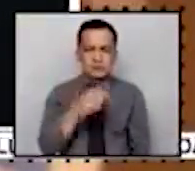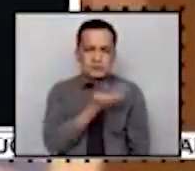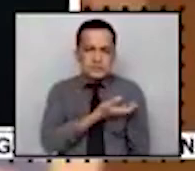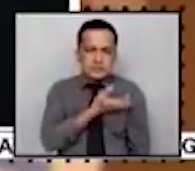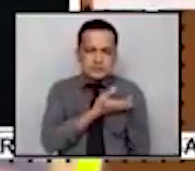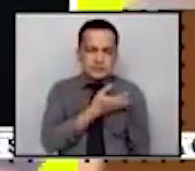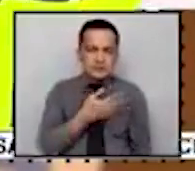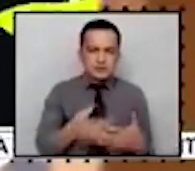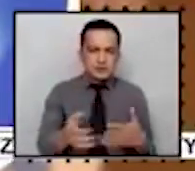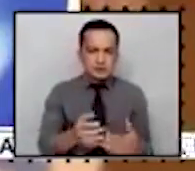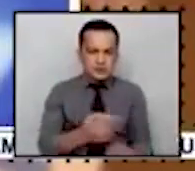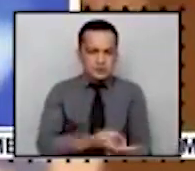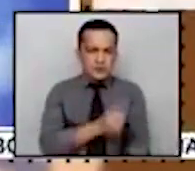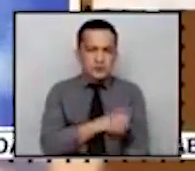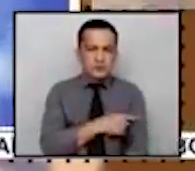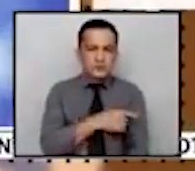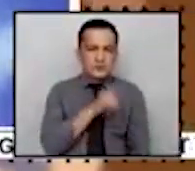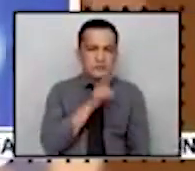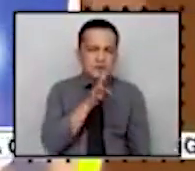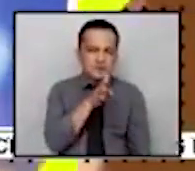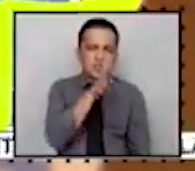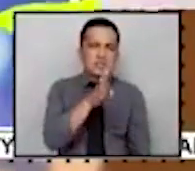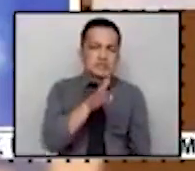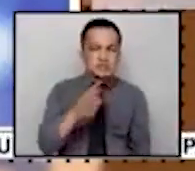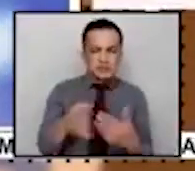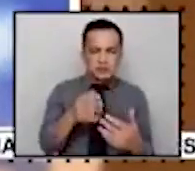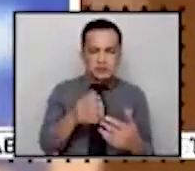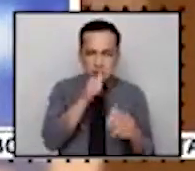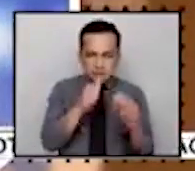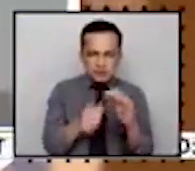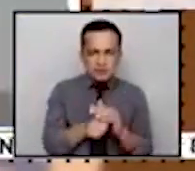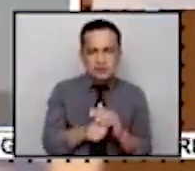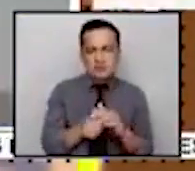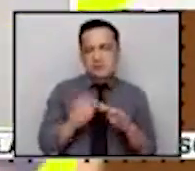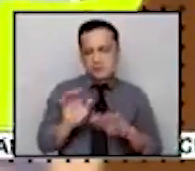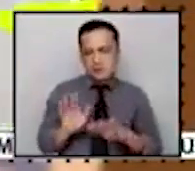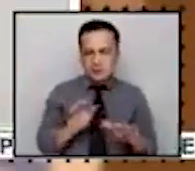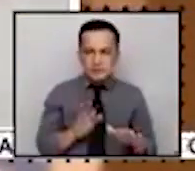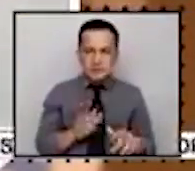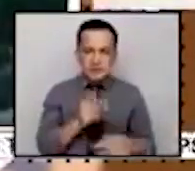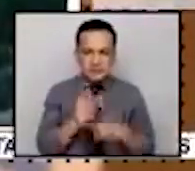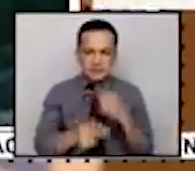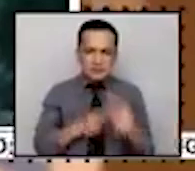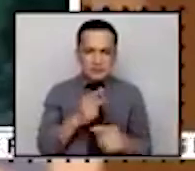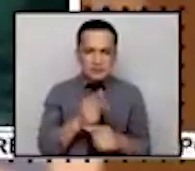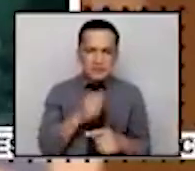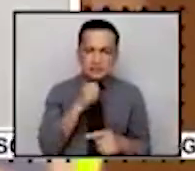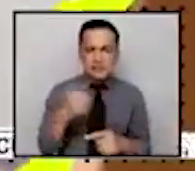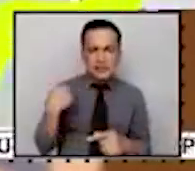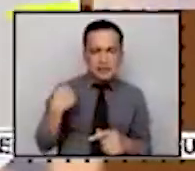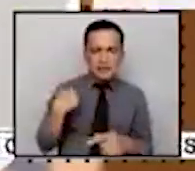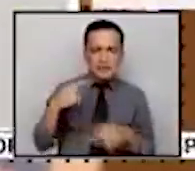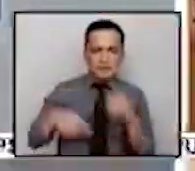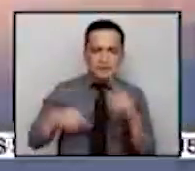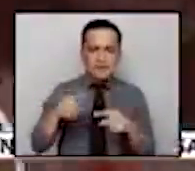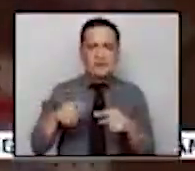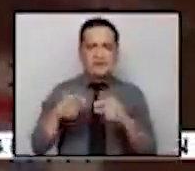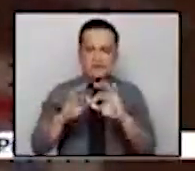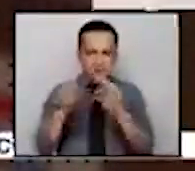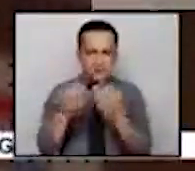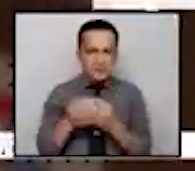personality, ay meron pala itong tinatagong pain and sadness because of not having a family or friends sa kanyang buong